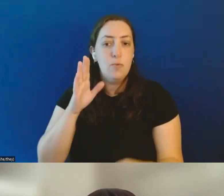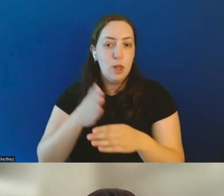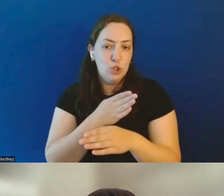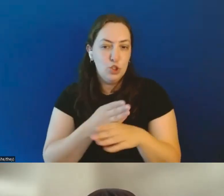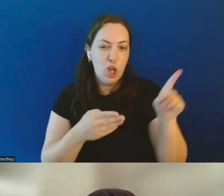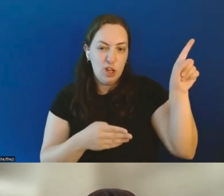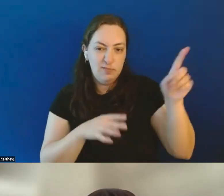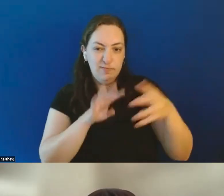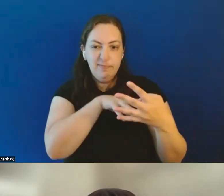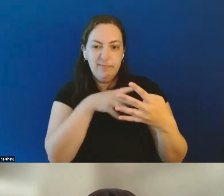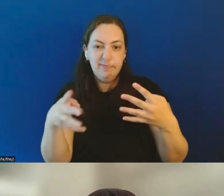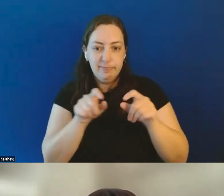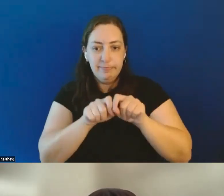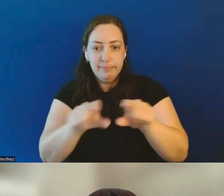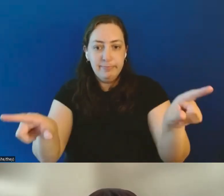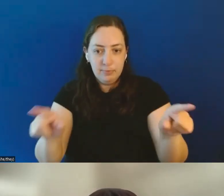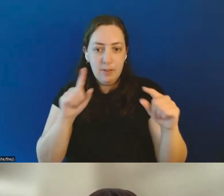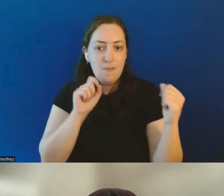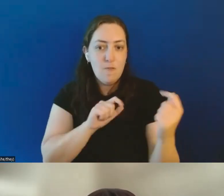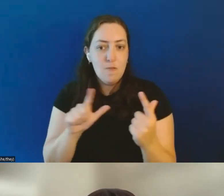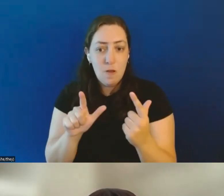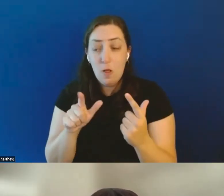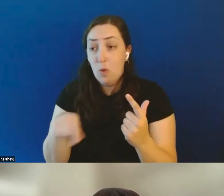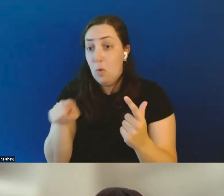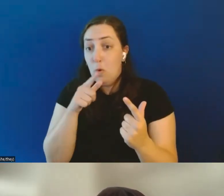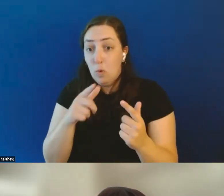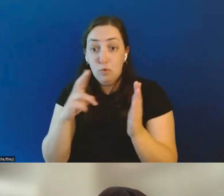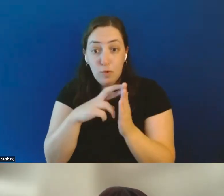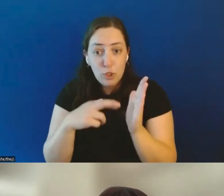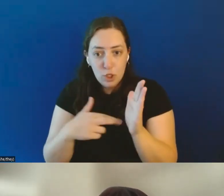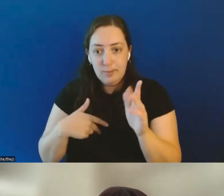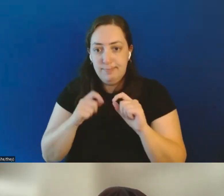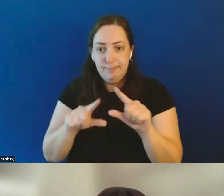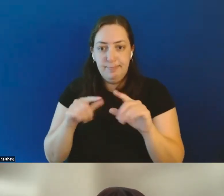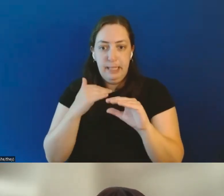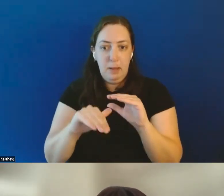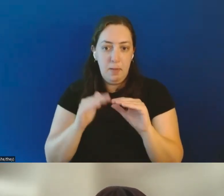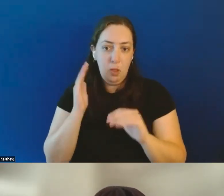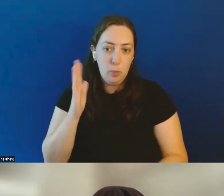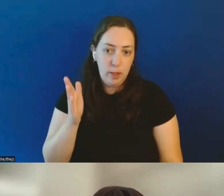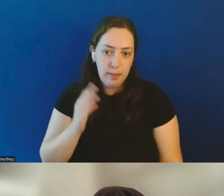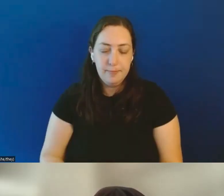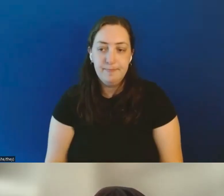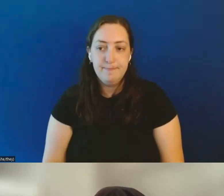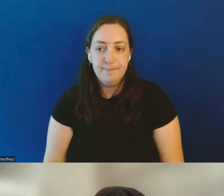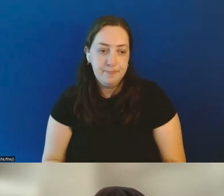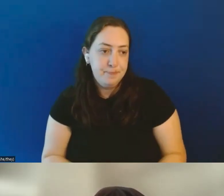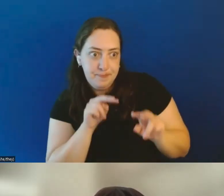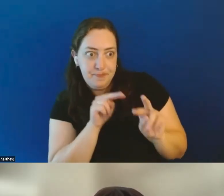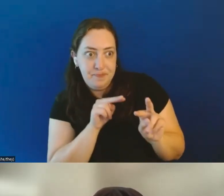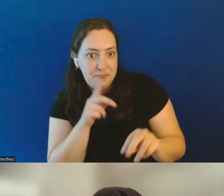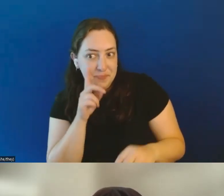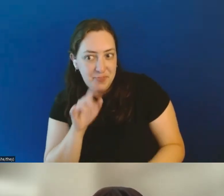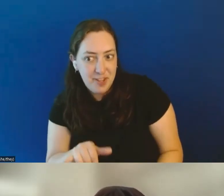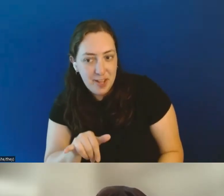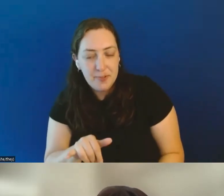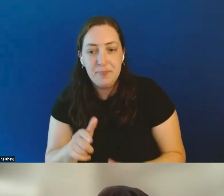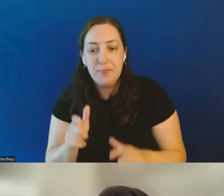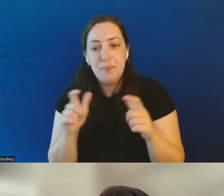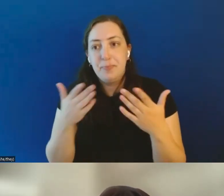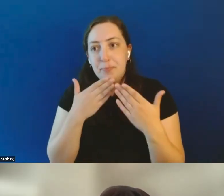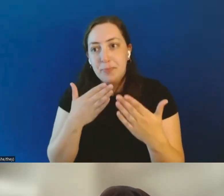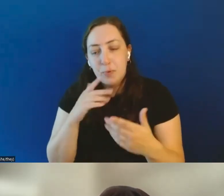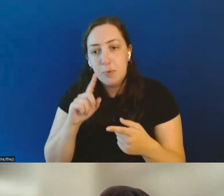this afterwards for everyone who has registered. So stay tuned for that. And huge thanks to